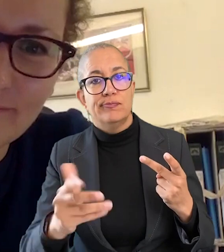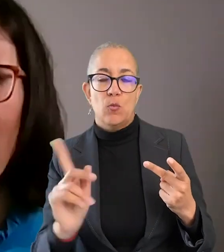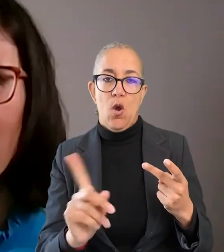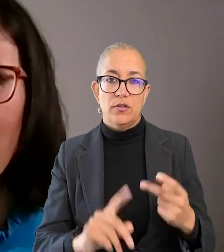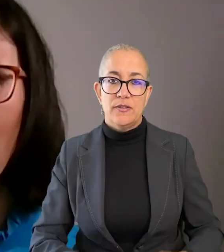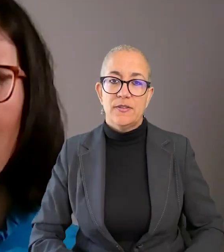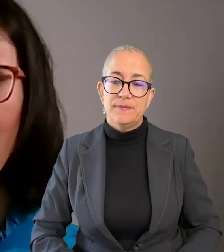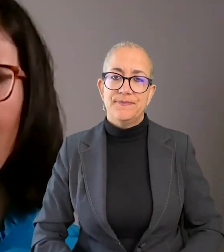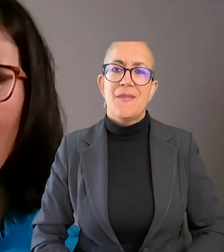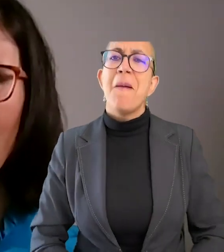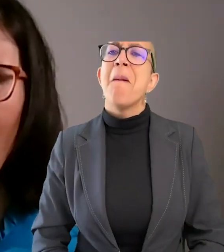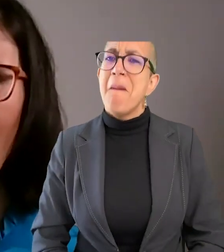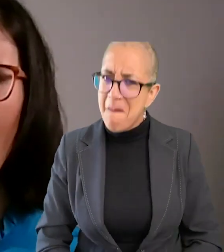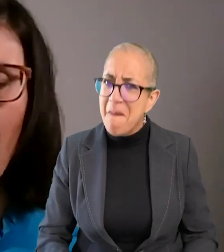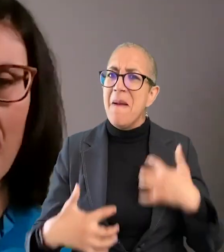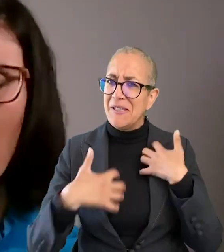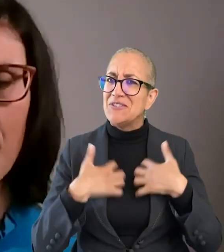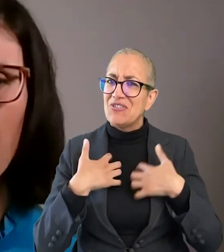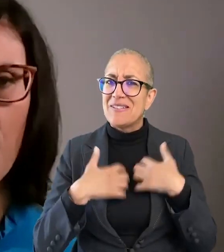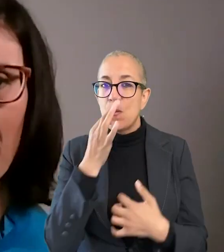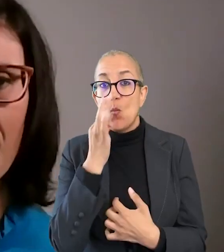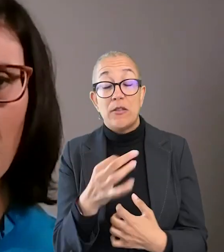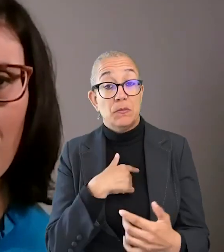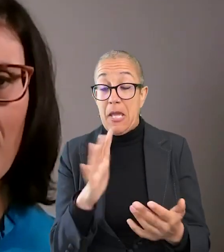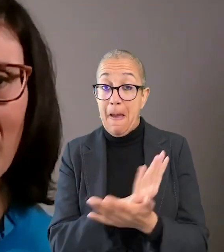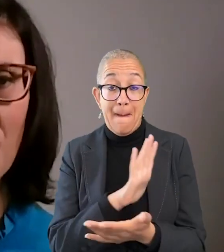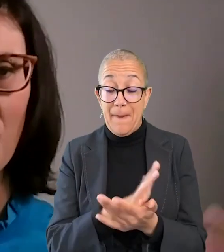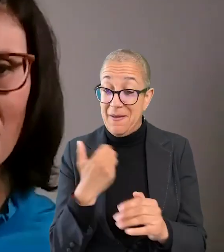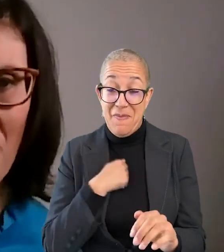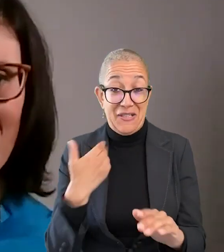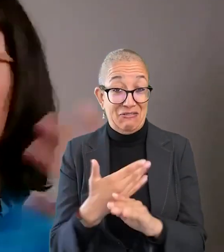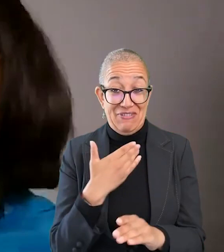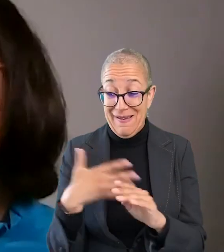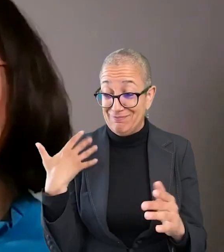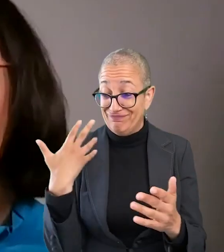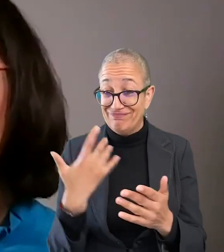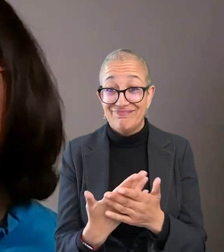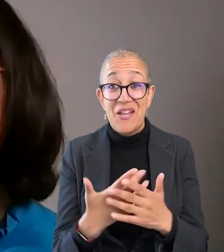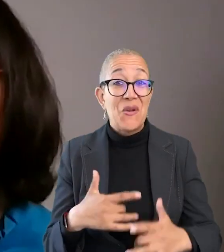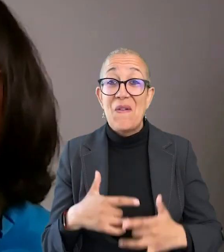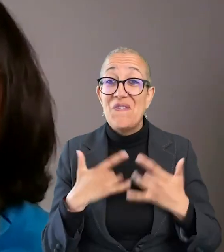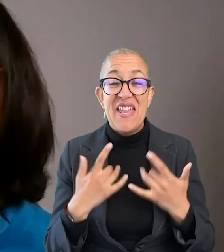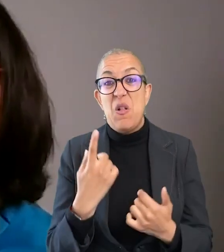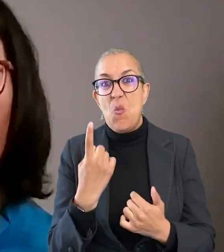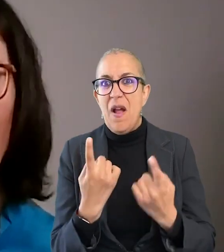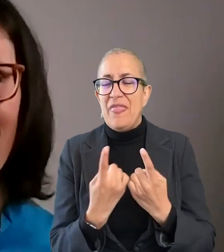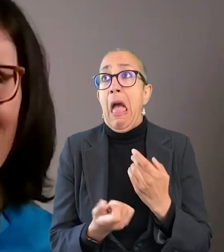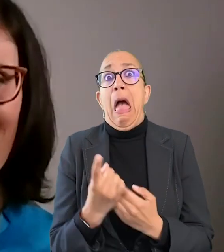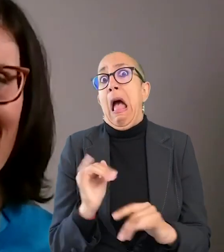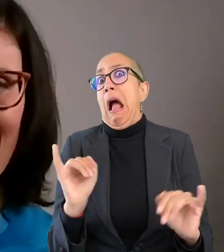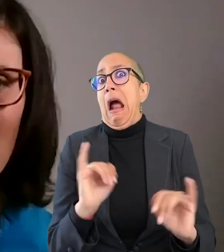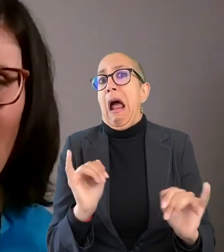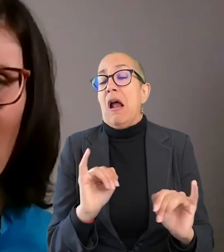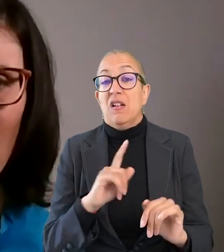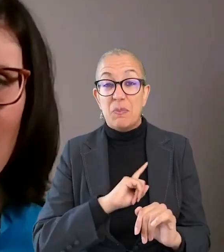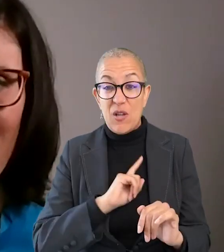Well, that's a very interesting question, because I'm very happy with the way that my career has gone. So I don't really feel there's any one part of it that's gone wrong, because